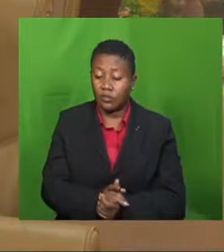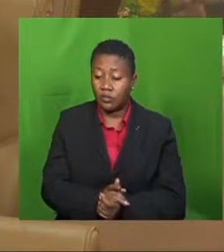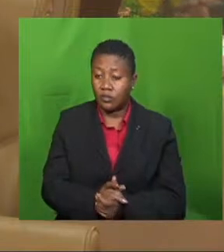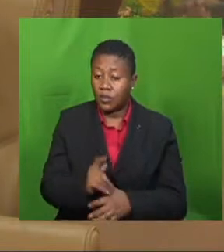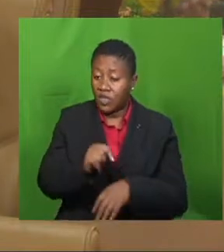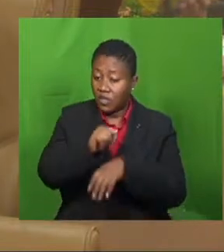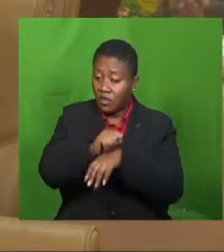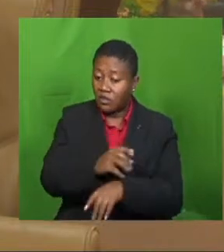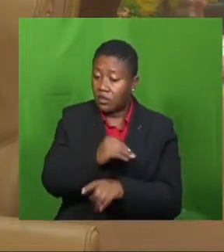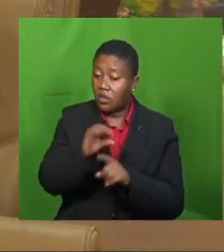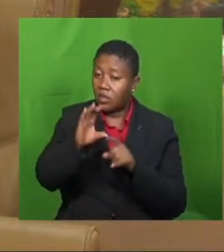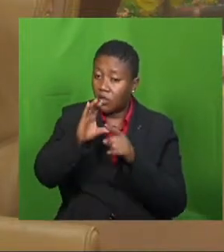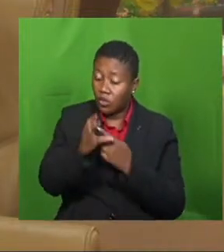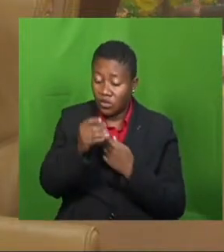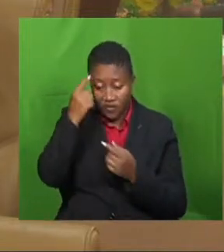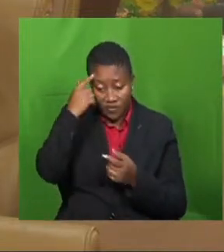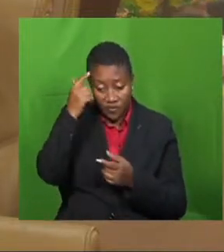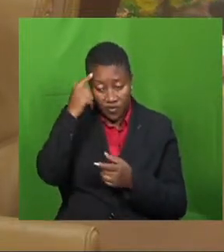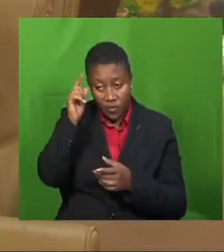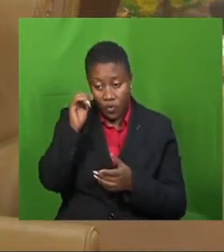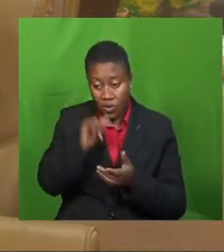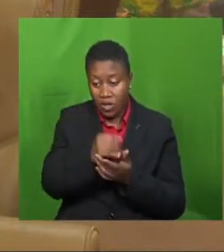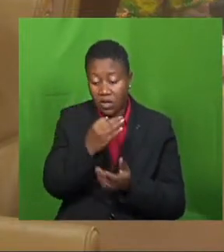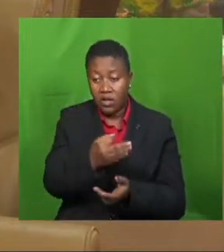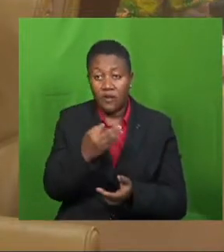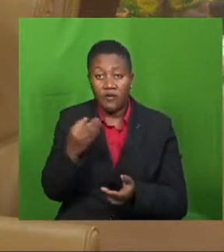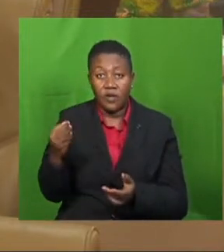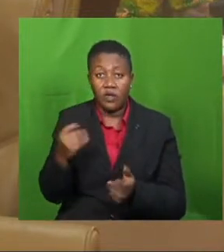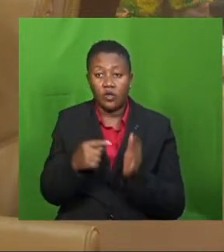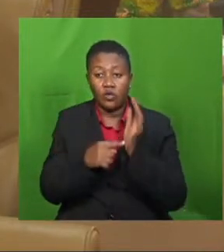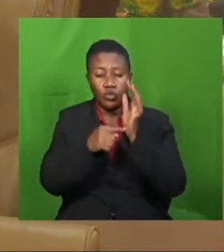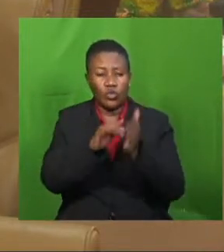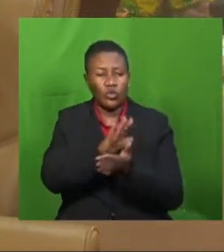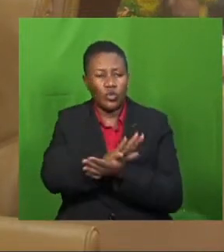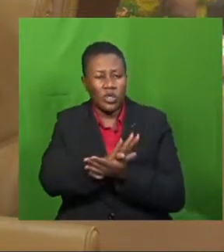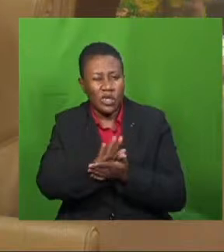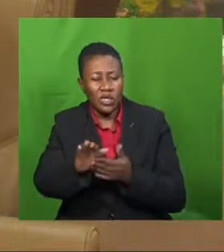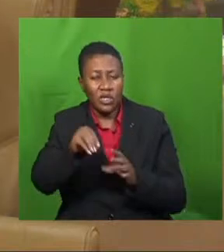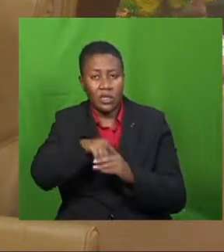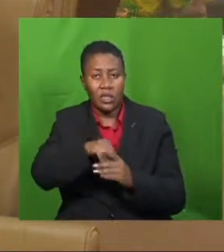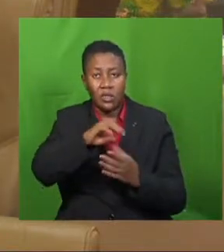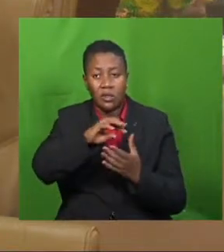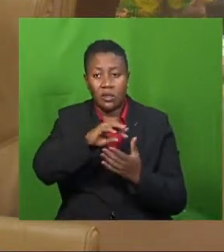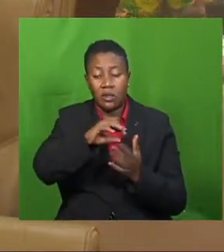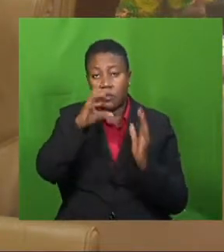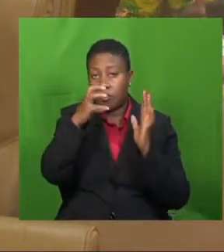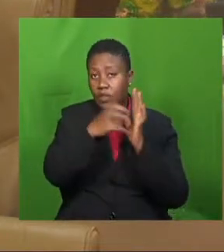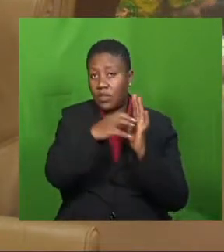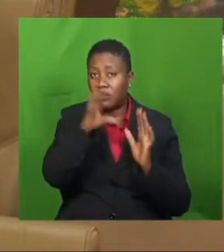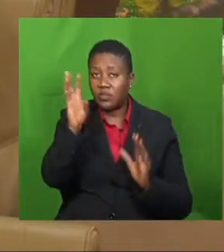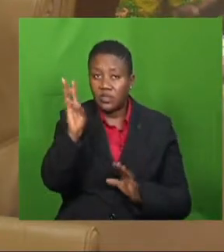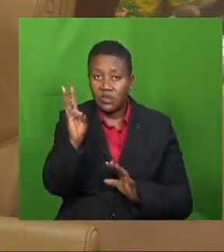the facility are clearly indicated under paragraph 6 of the report.